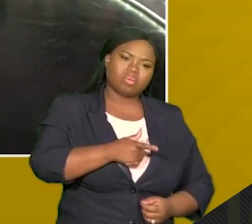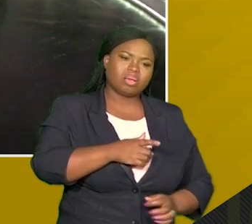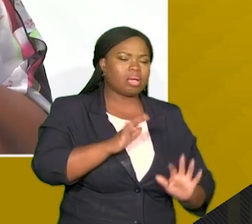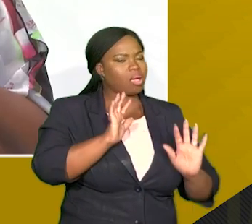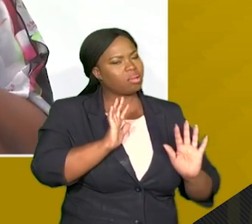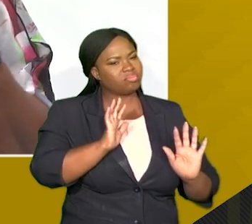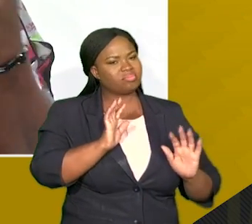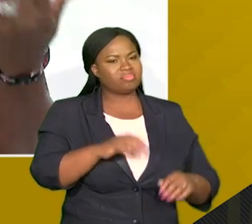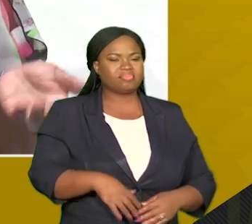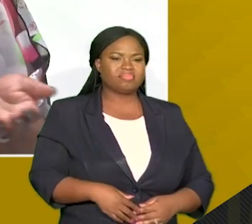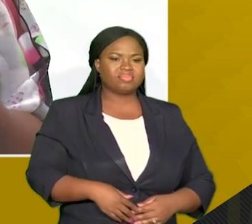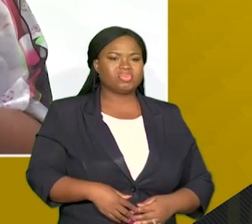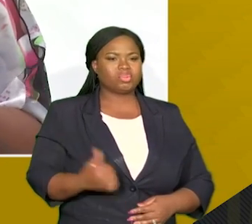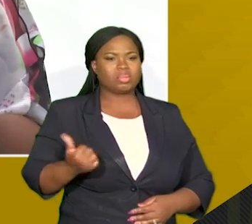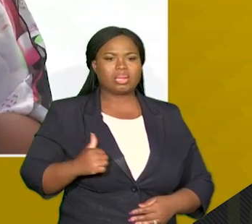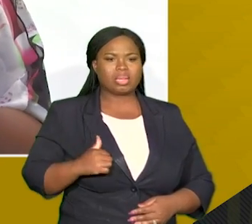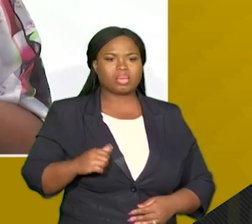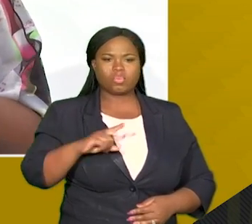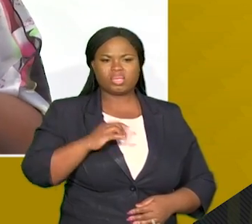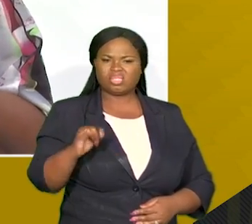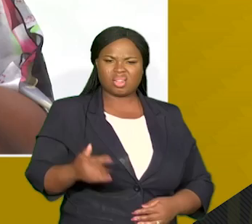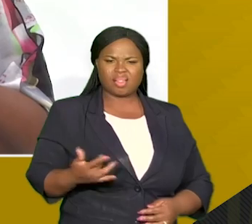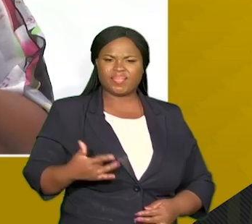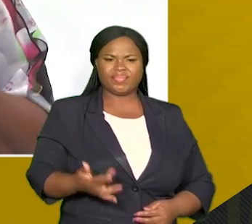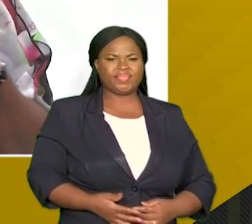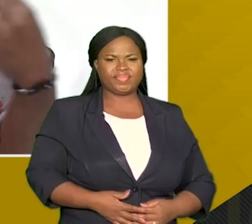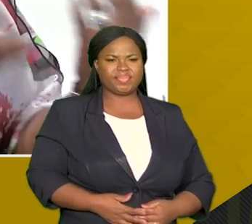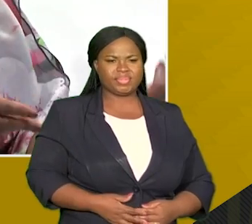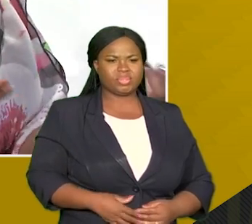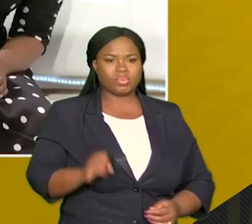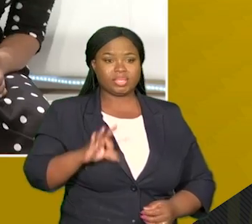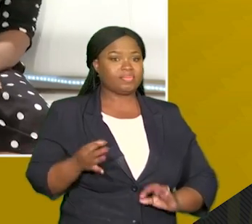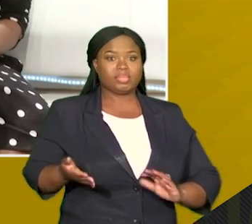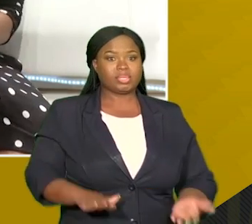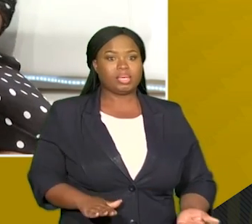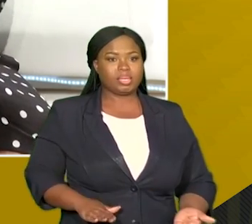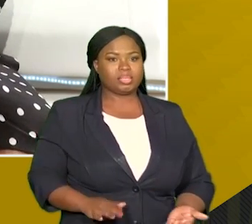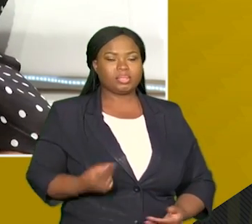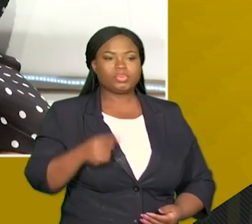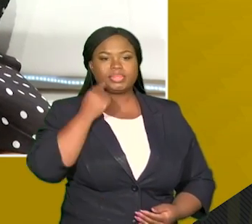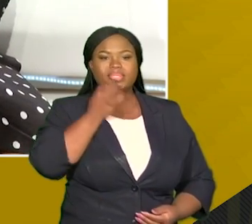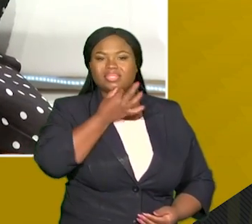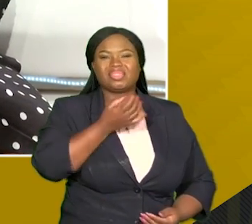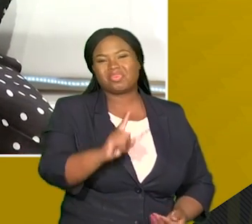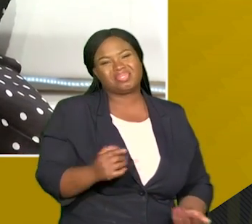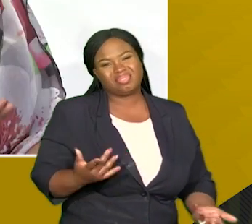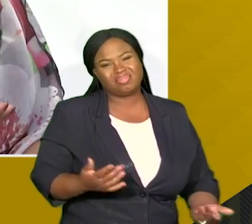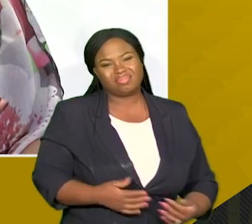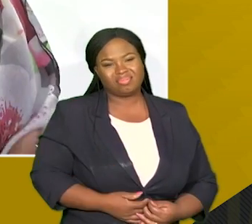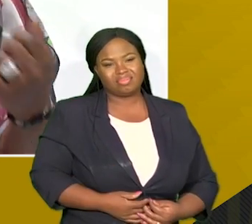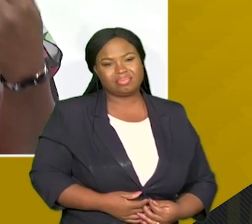hi, you are lucky because he's alive. So makashonile, what does the chaplain say to